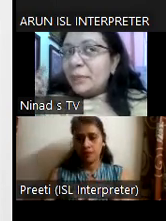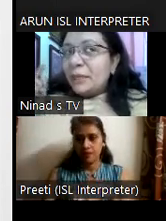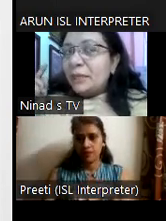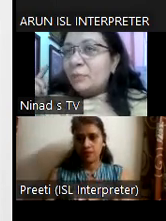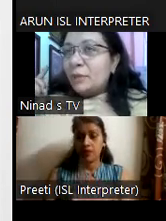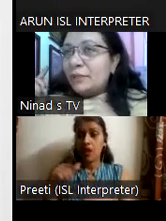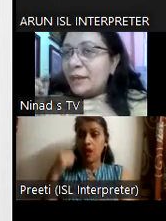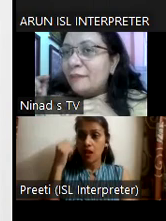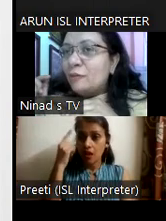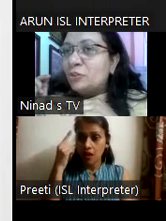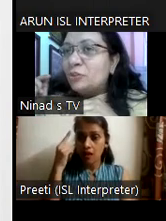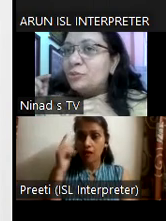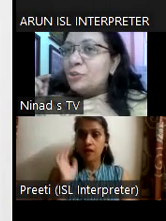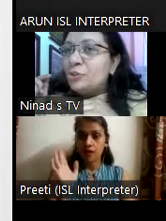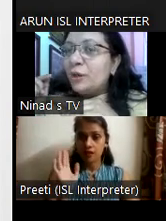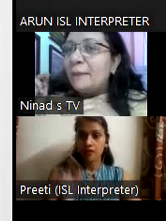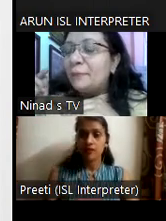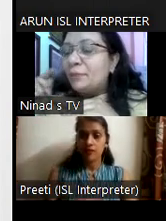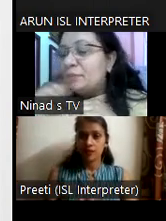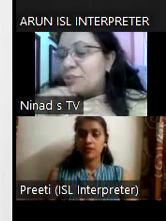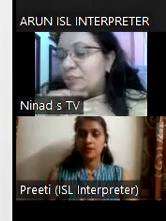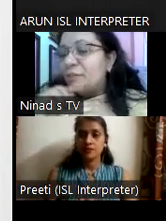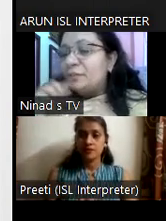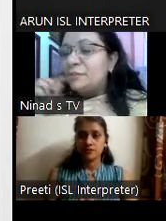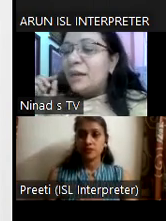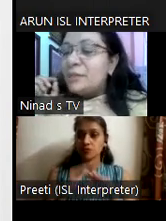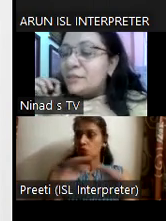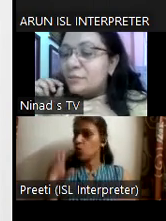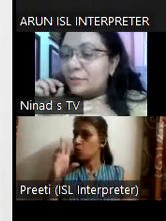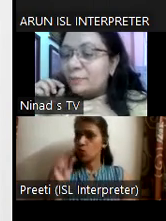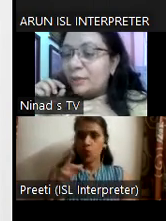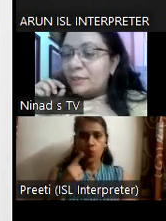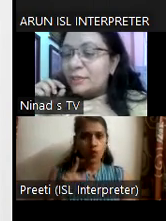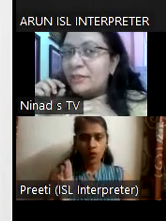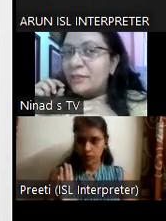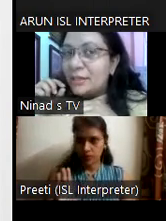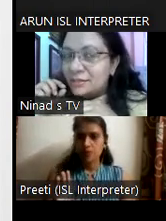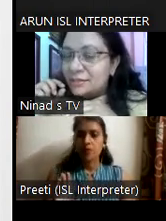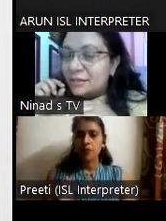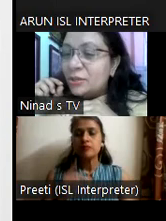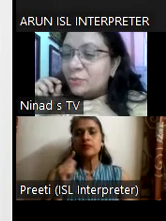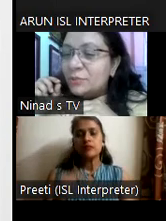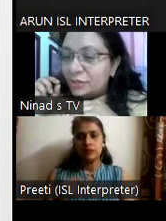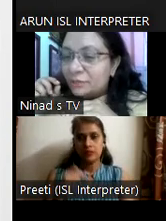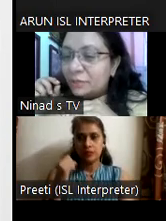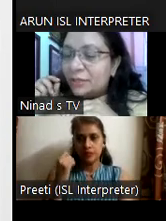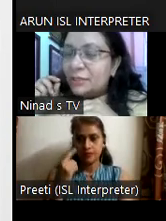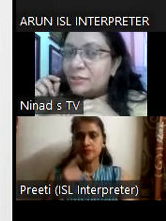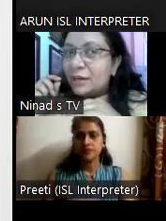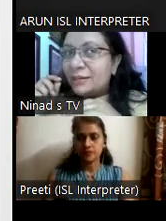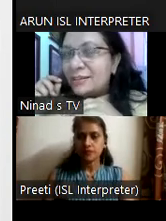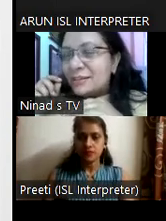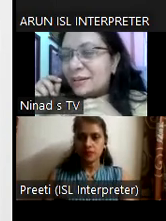the pain, what they have gone through should not happen to these children. So they understood the point that yes, it's inhuman treatment,